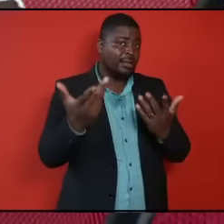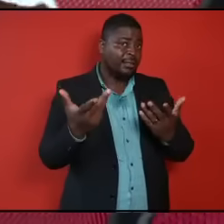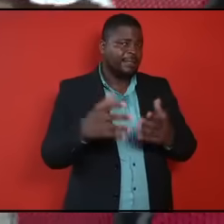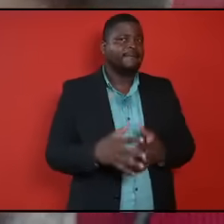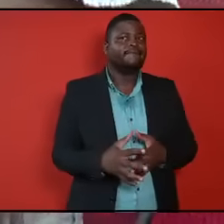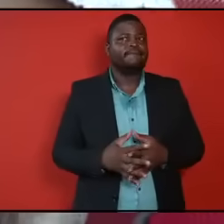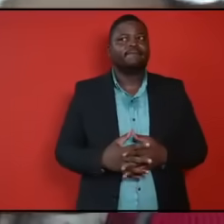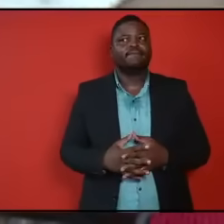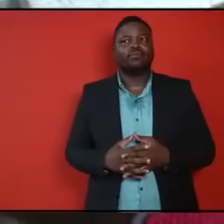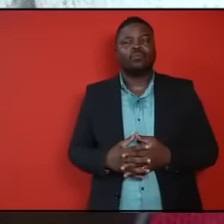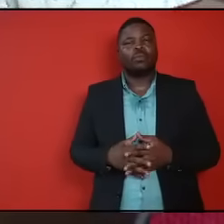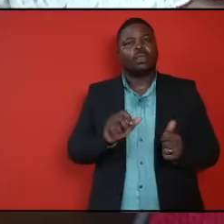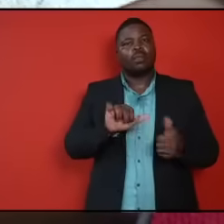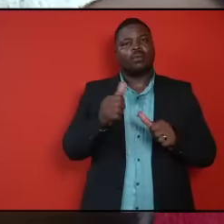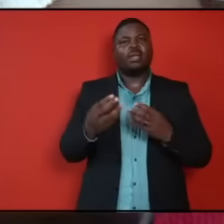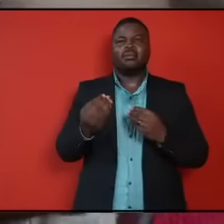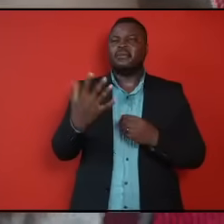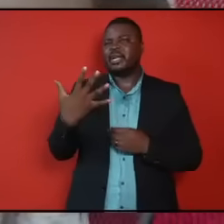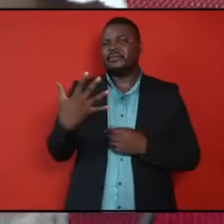much. Number 5.